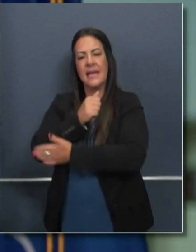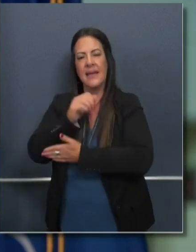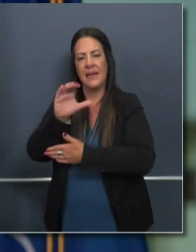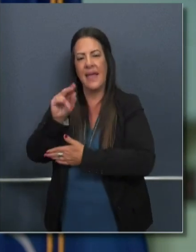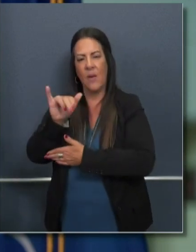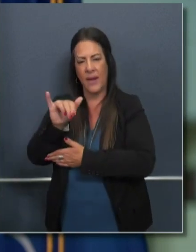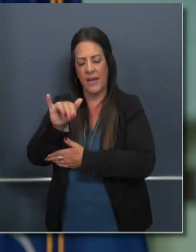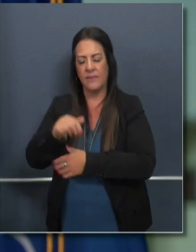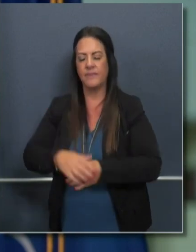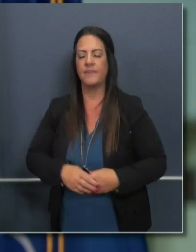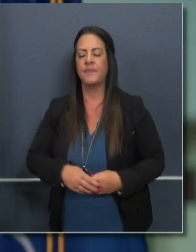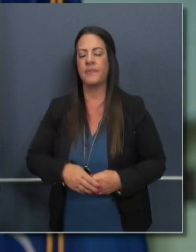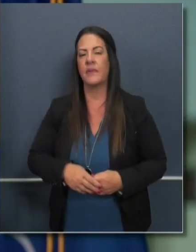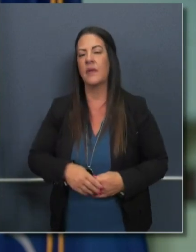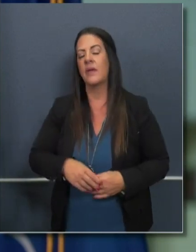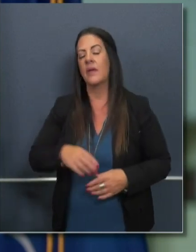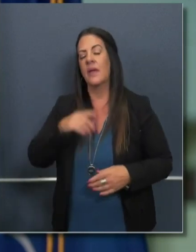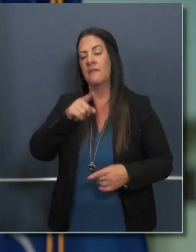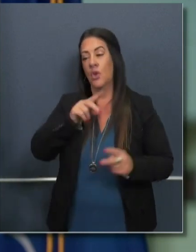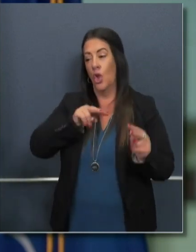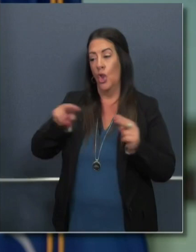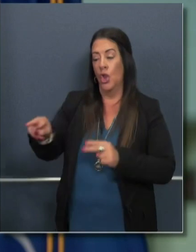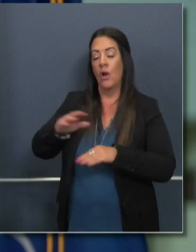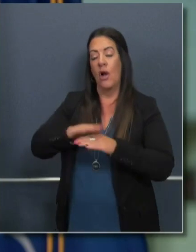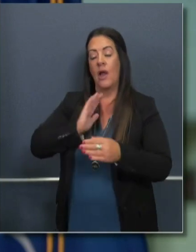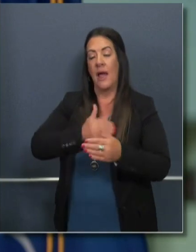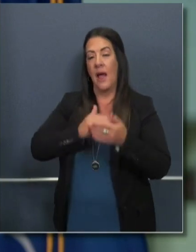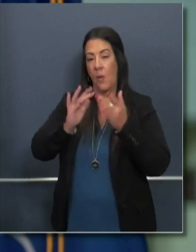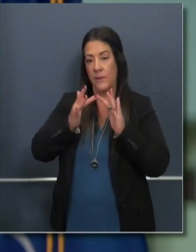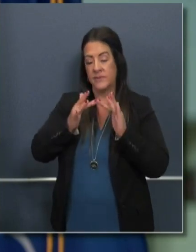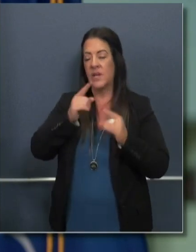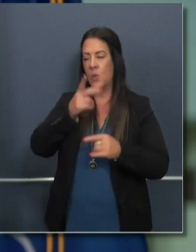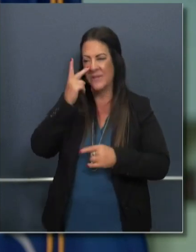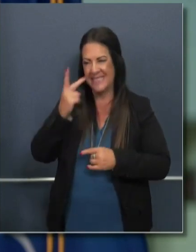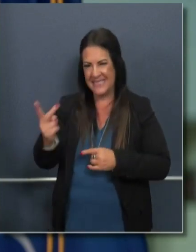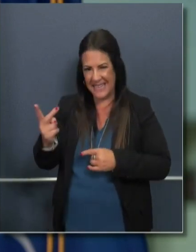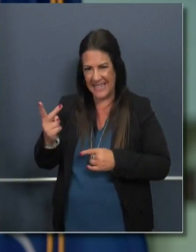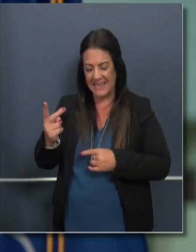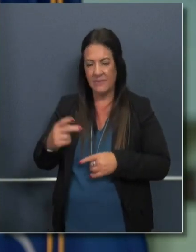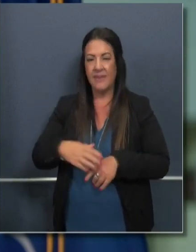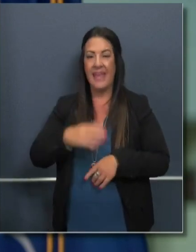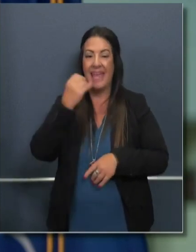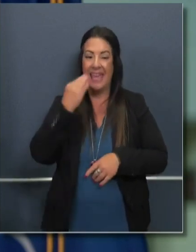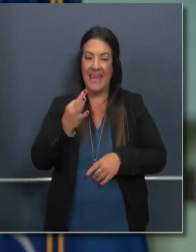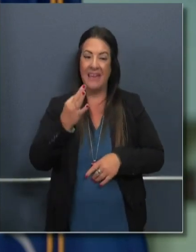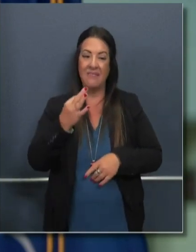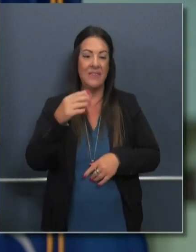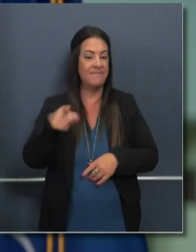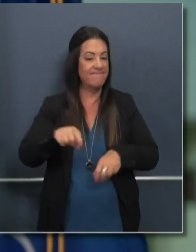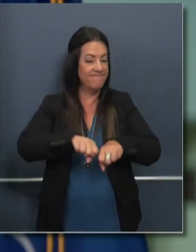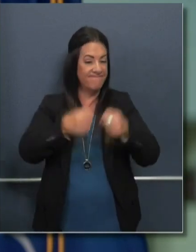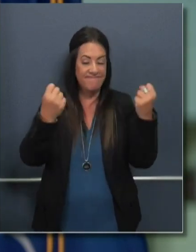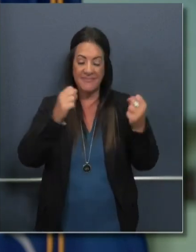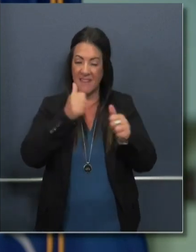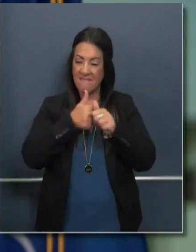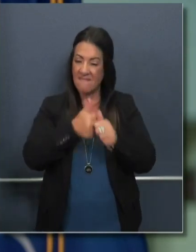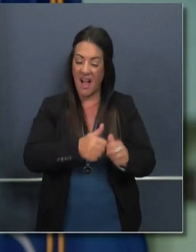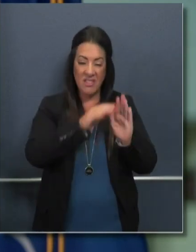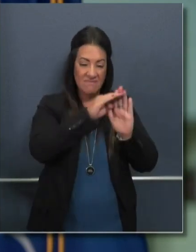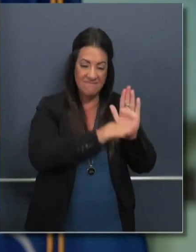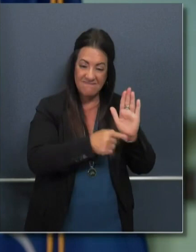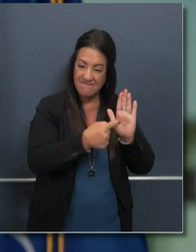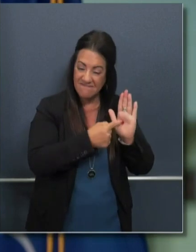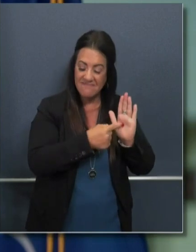COVID-19.ca.gov website. There are multiple attestations that are attached to that. When people are out of compliance, again, they go on this watch list and they go through